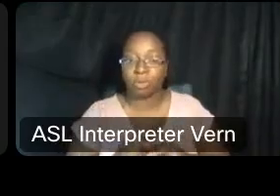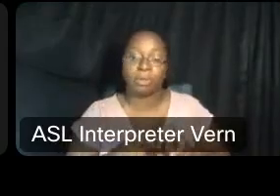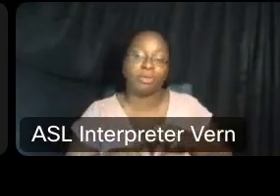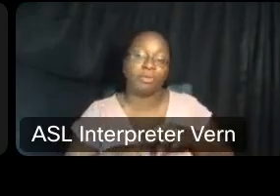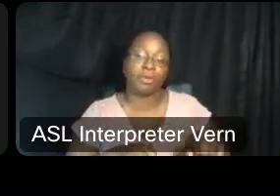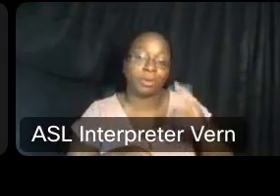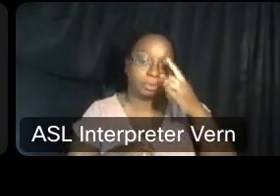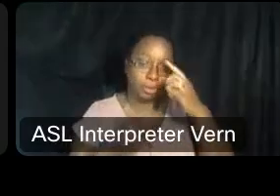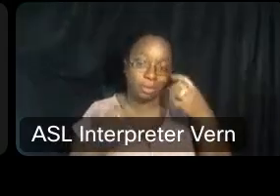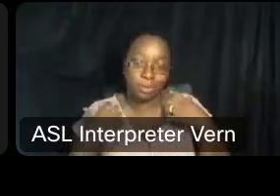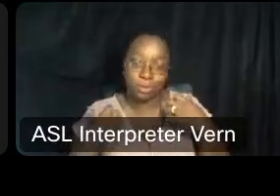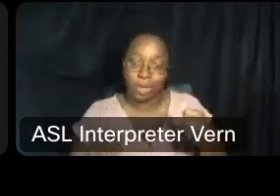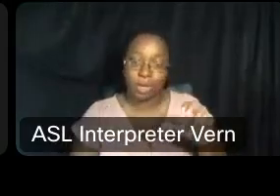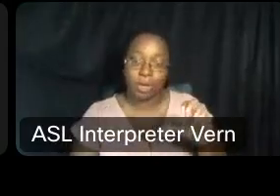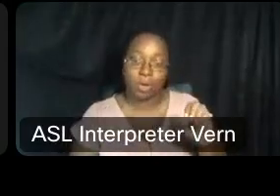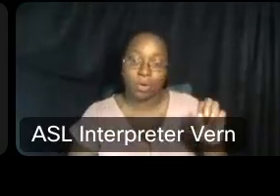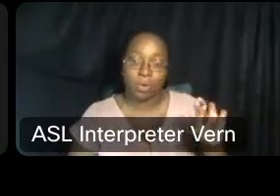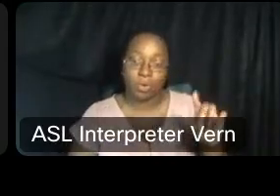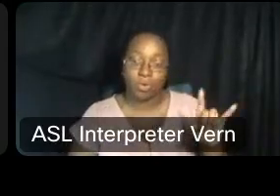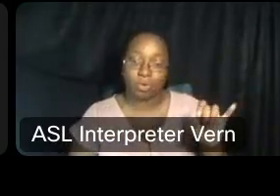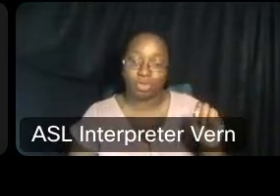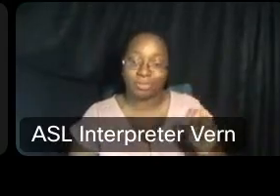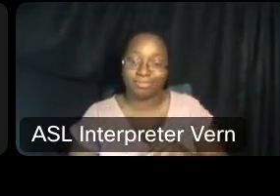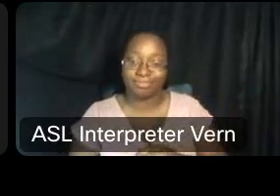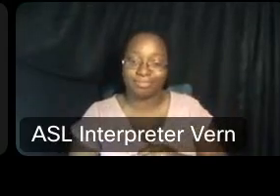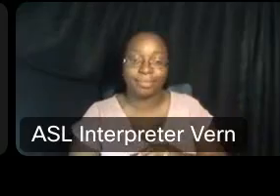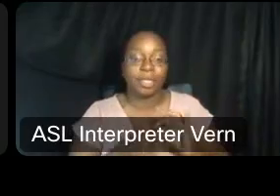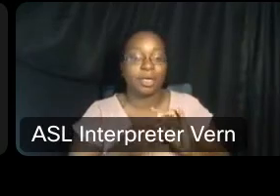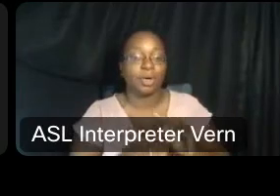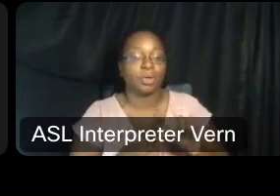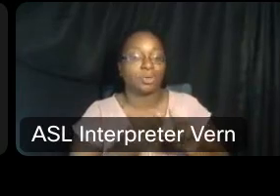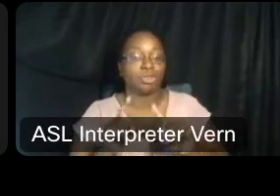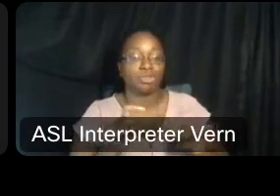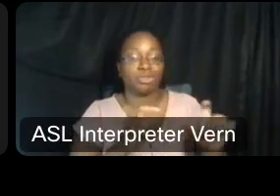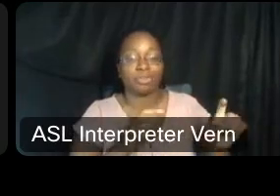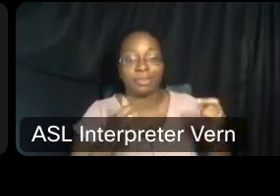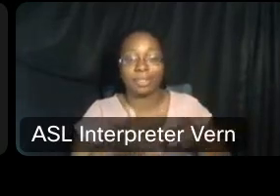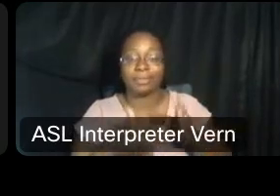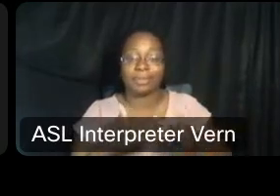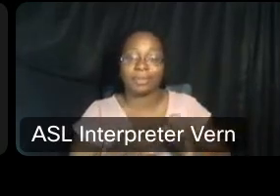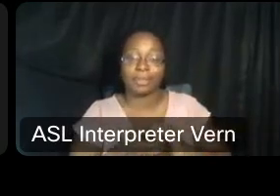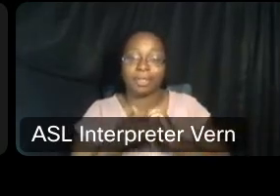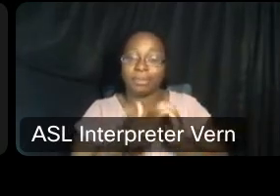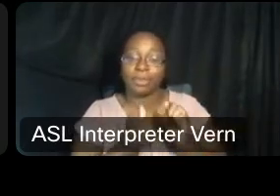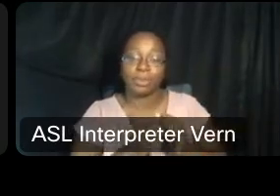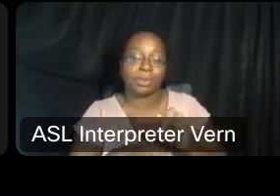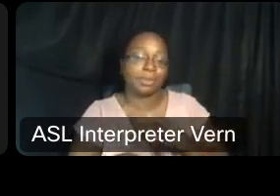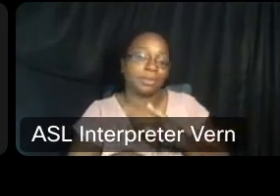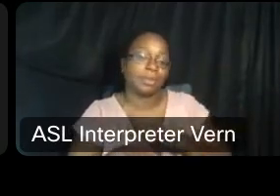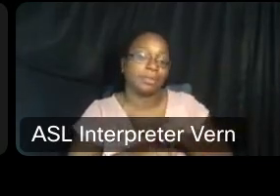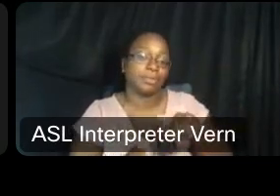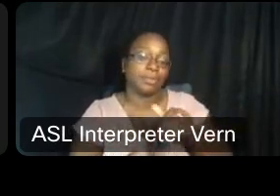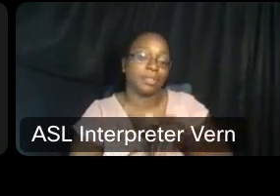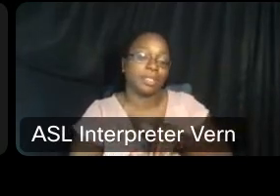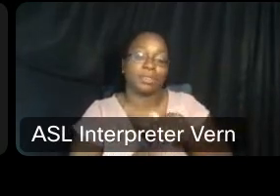National Center on Domestic Violence, Trauma, and Mental Health and the National Domestic Violence Hotline, mental health coercion